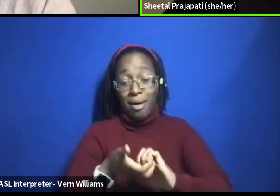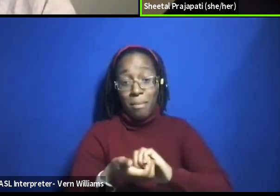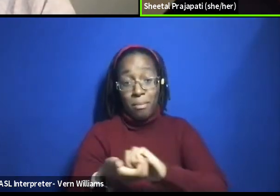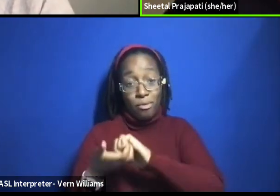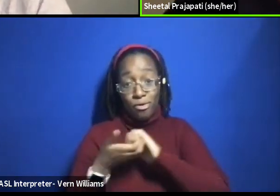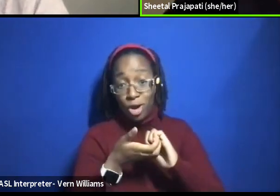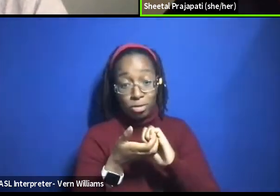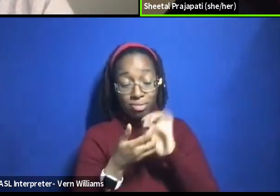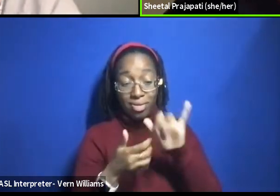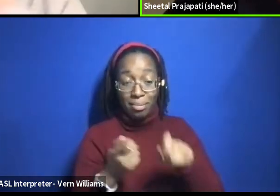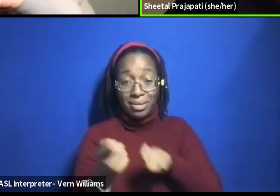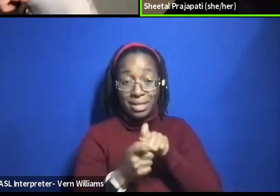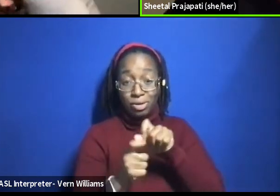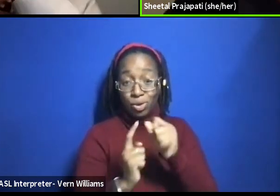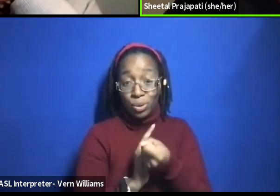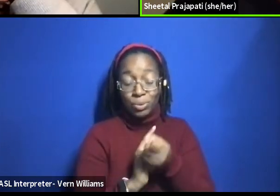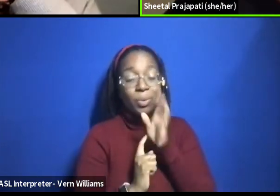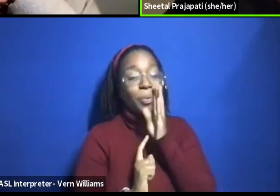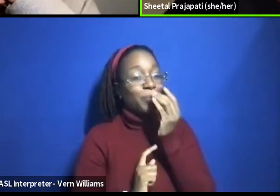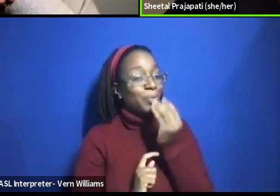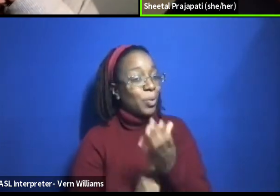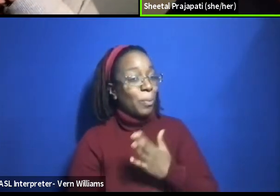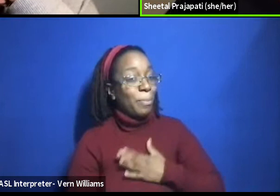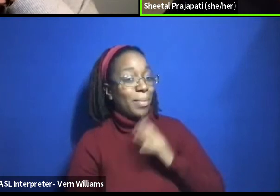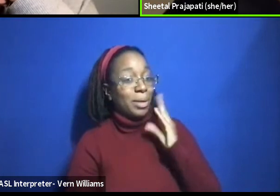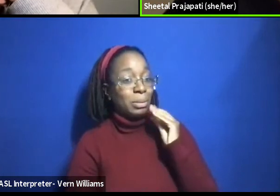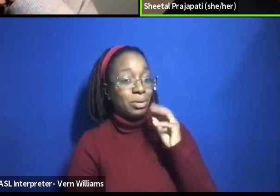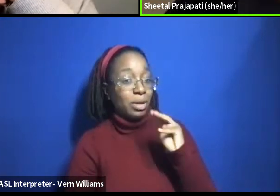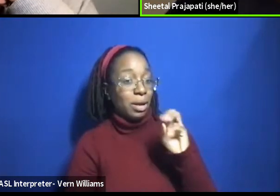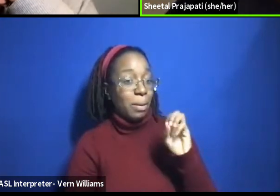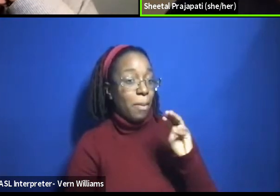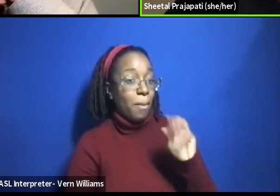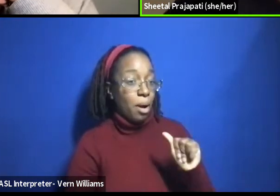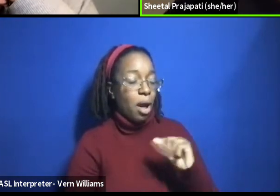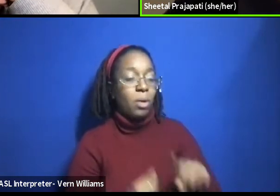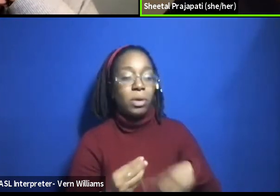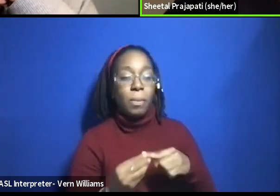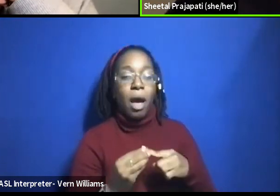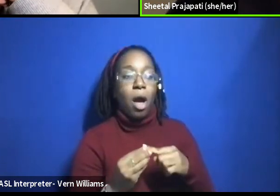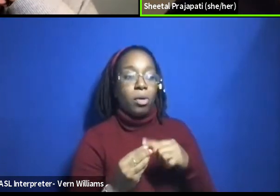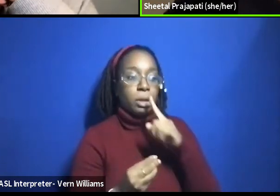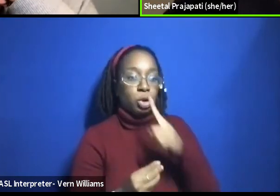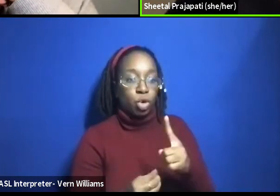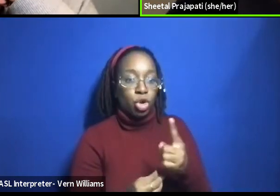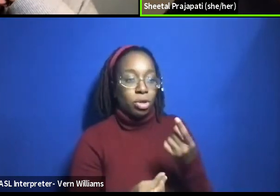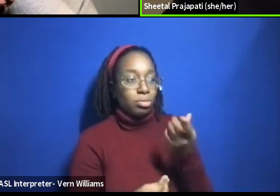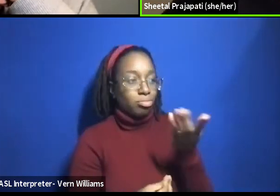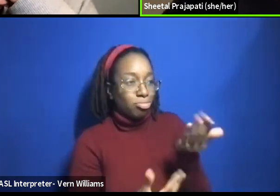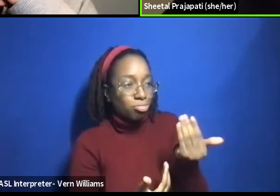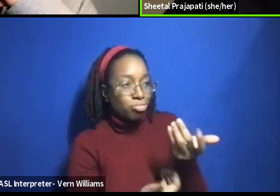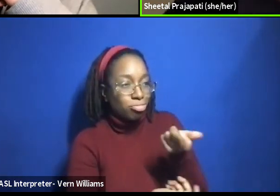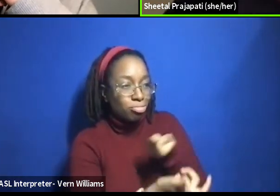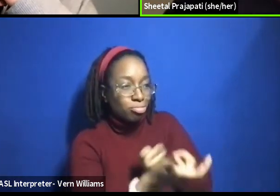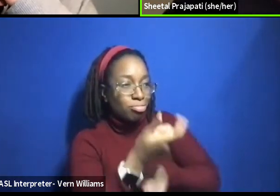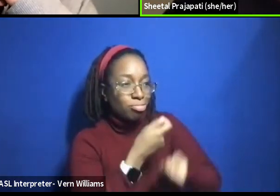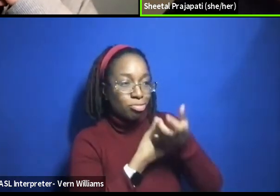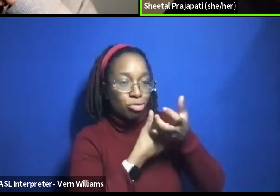set of situations, I will tell you my experience at MoMA was about building trust. So for example,